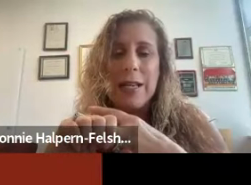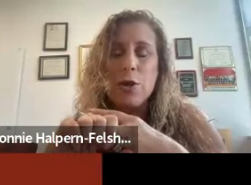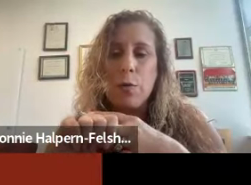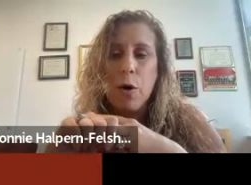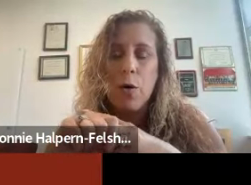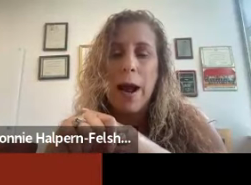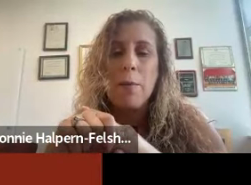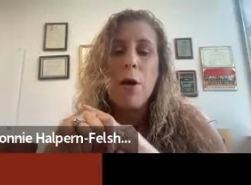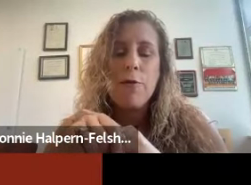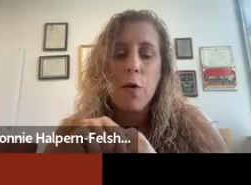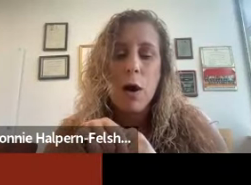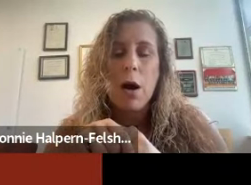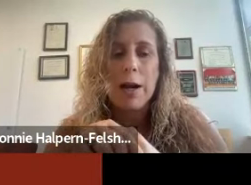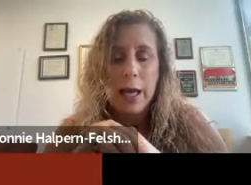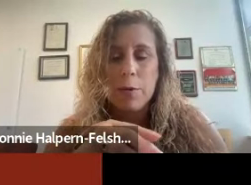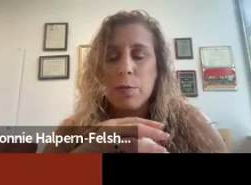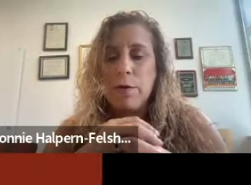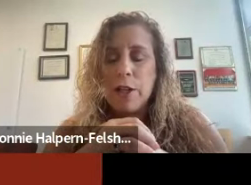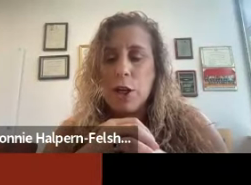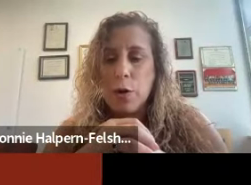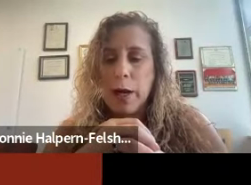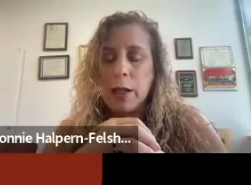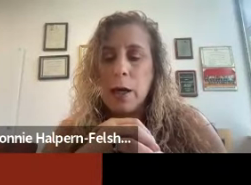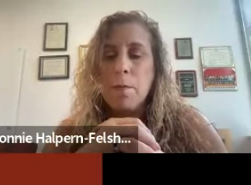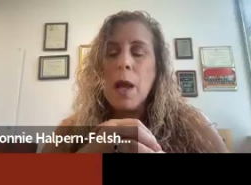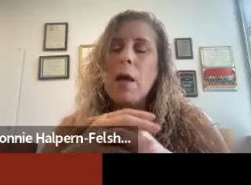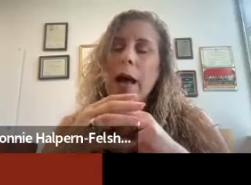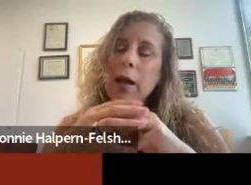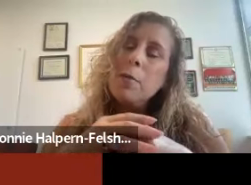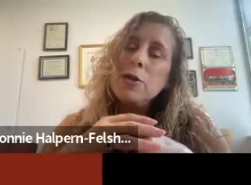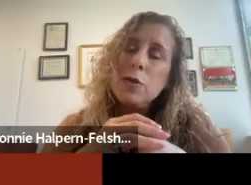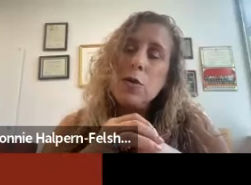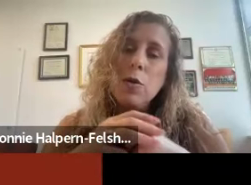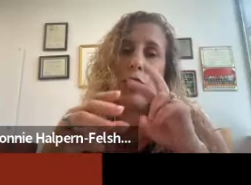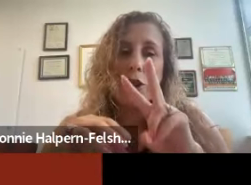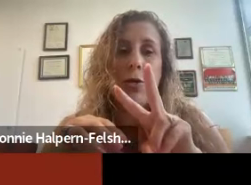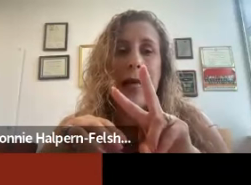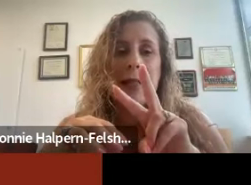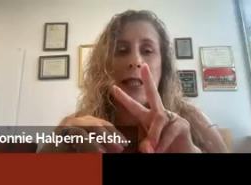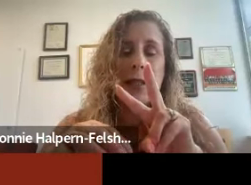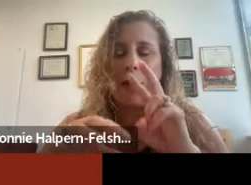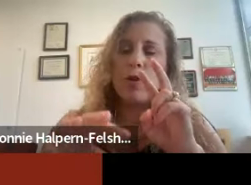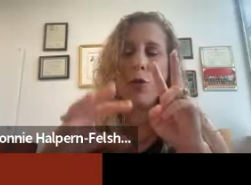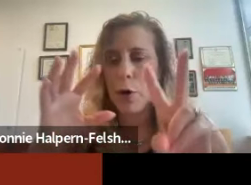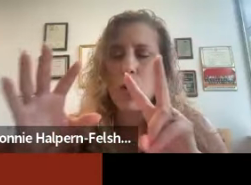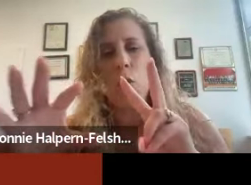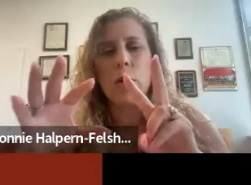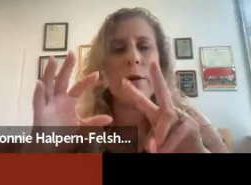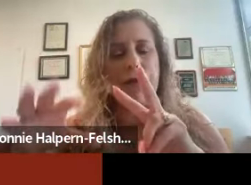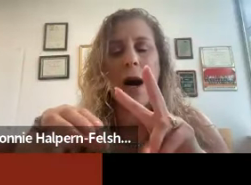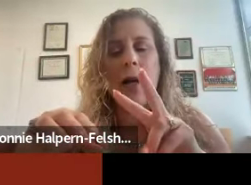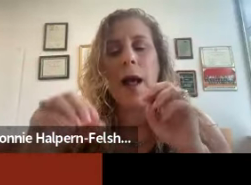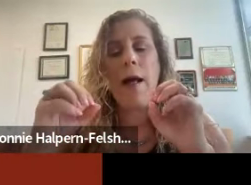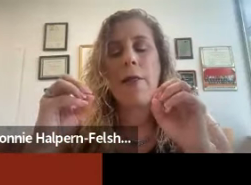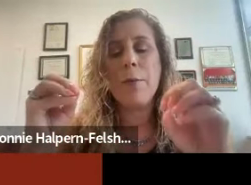and a high school program for our cannabis prevention curriculum. The elementary school is just 2 lessons and they're super cool